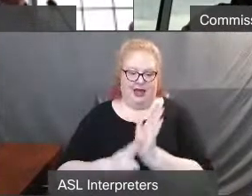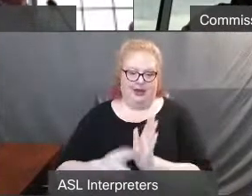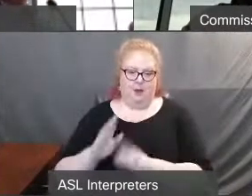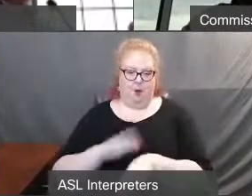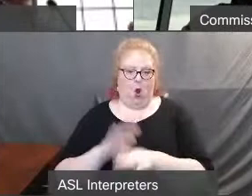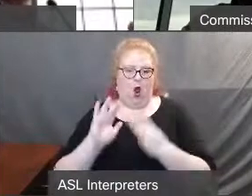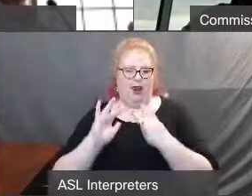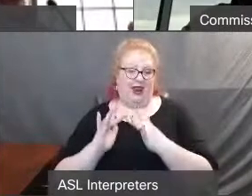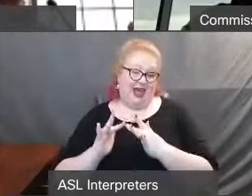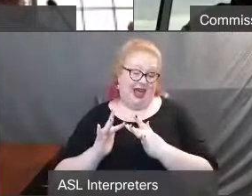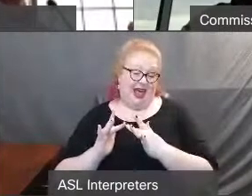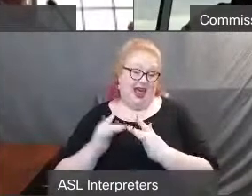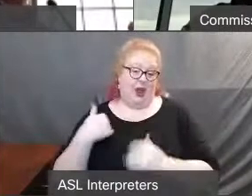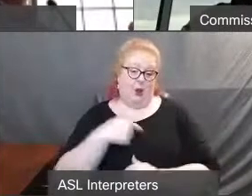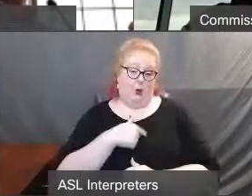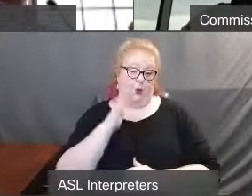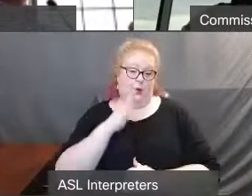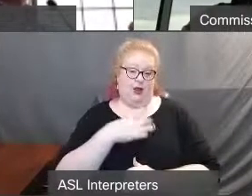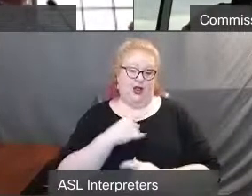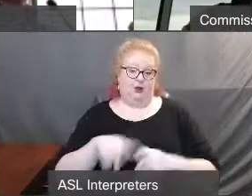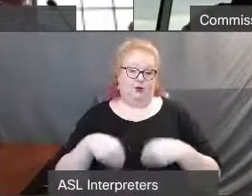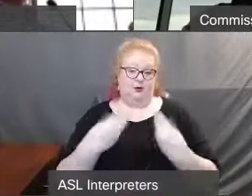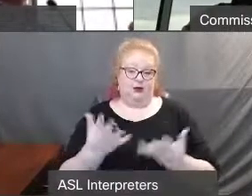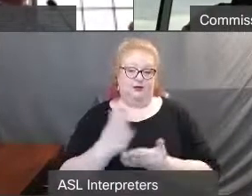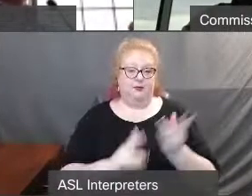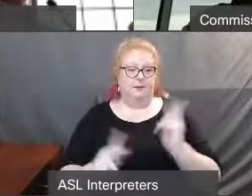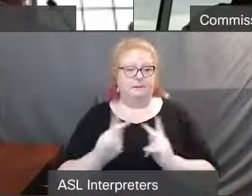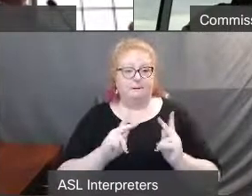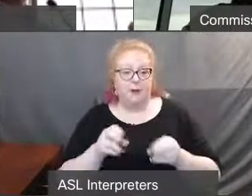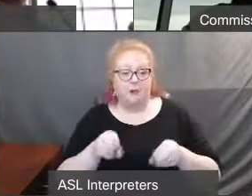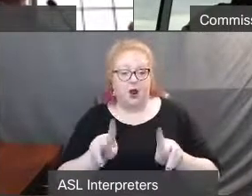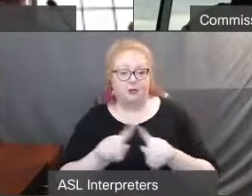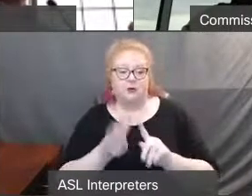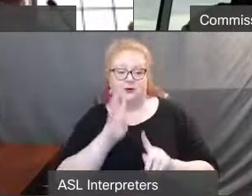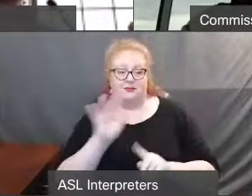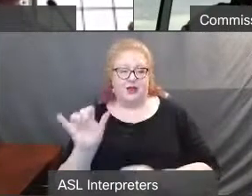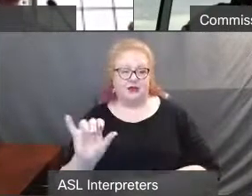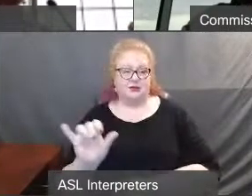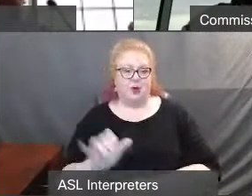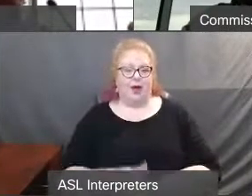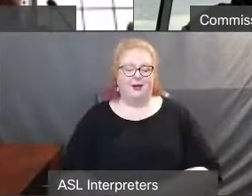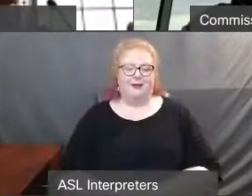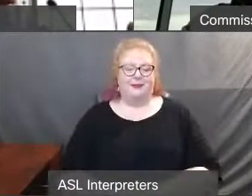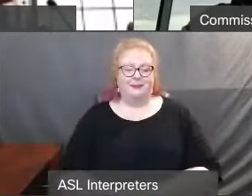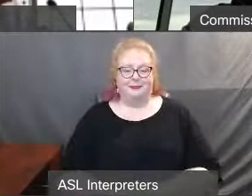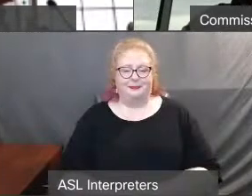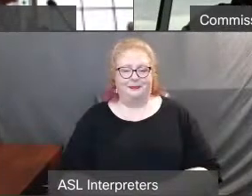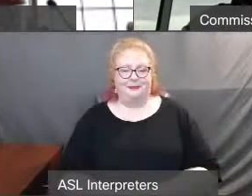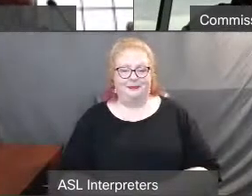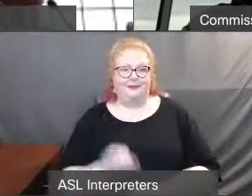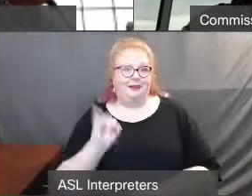So we'd like to give those folks an opportunity to speak if at all possible.